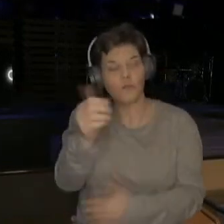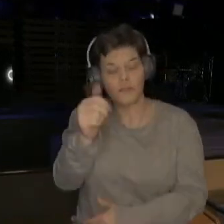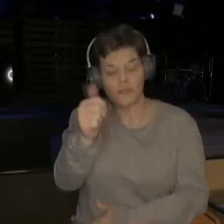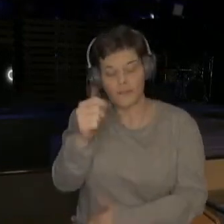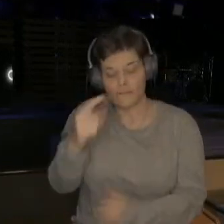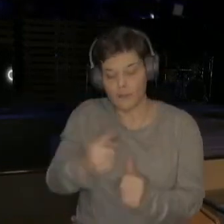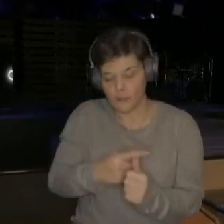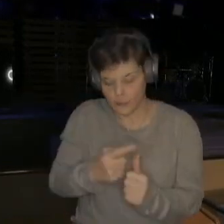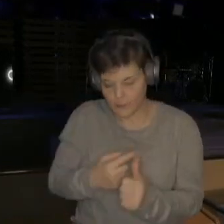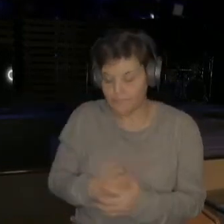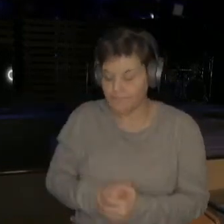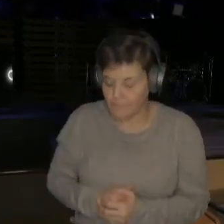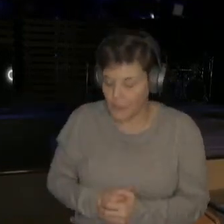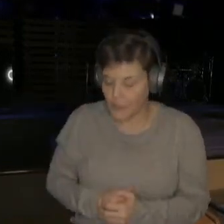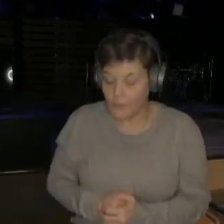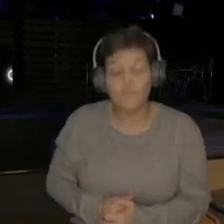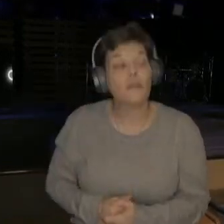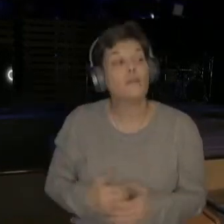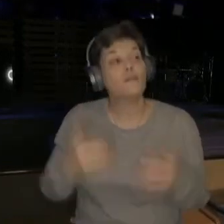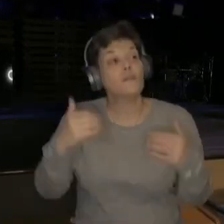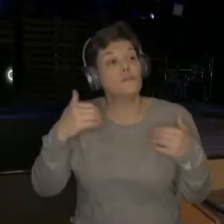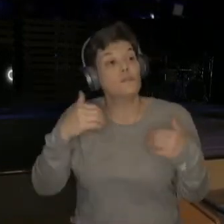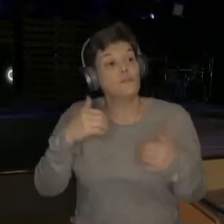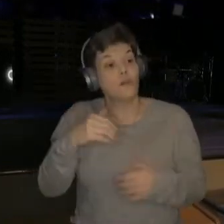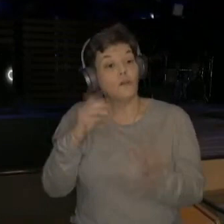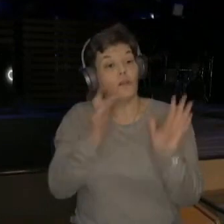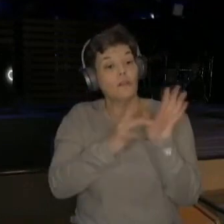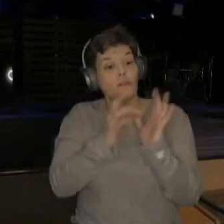groups that are following along with him.